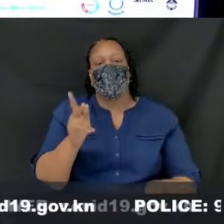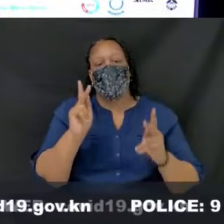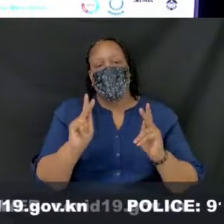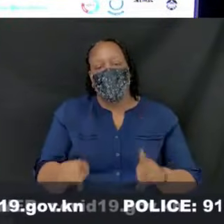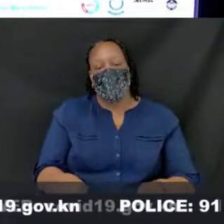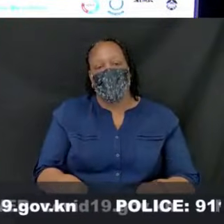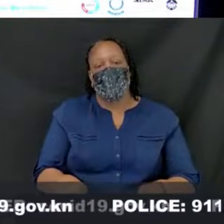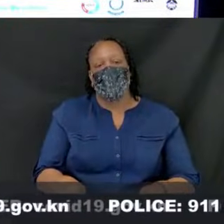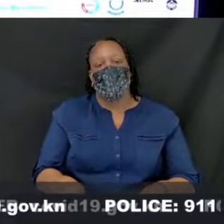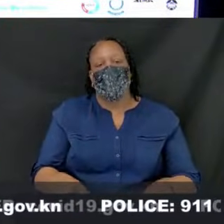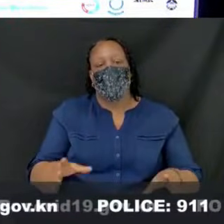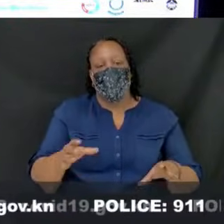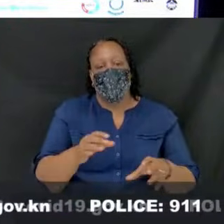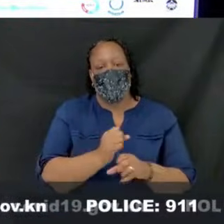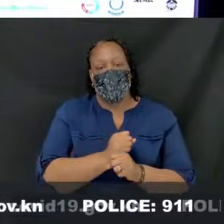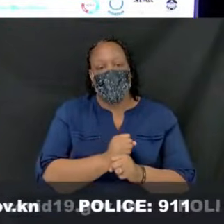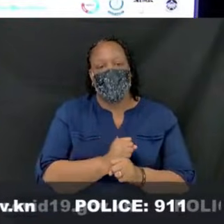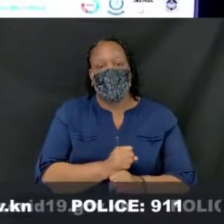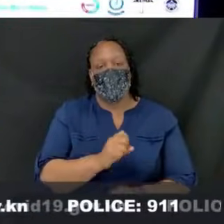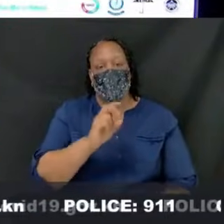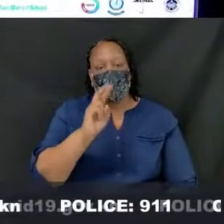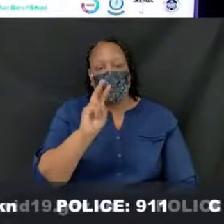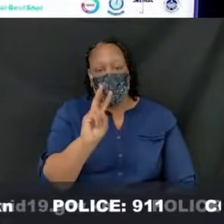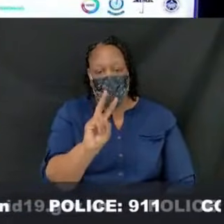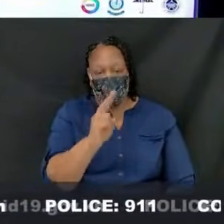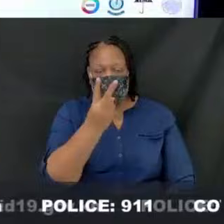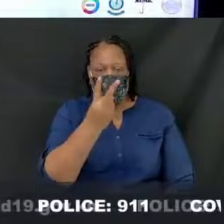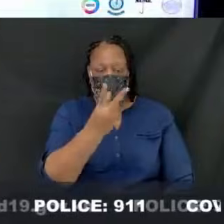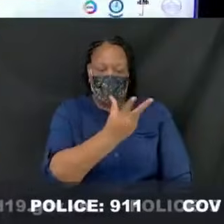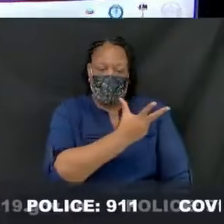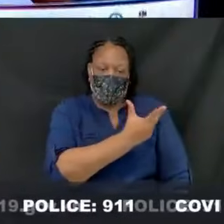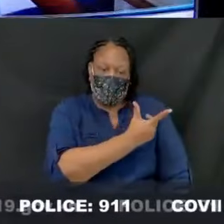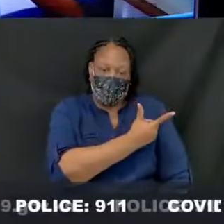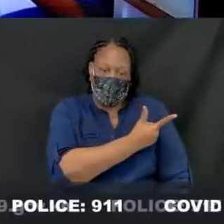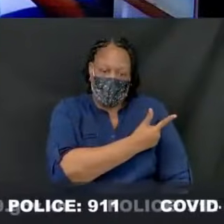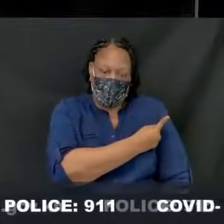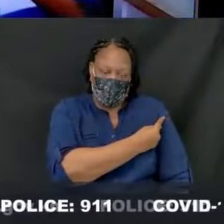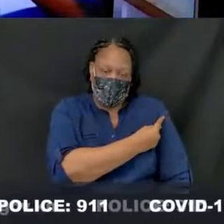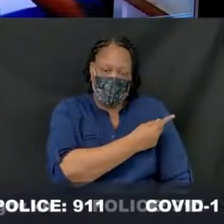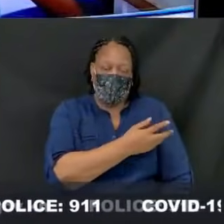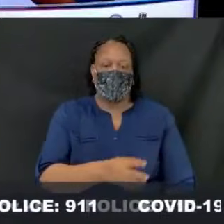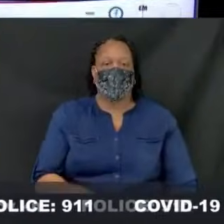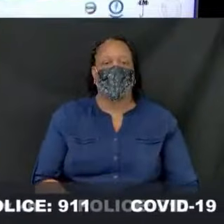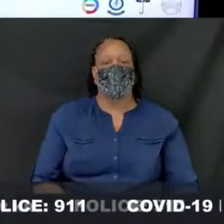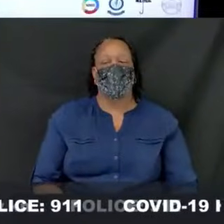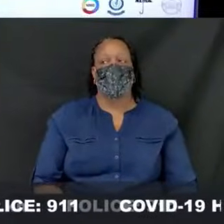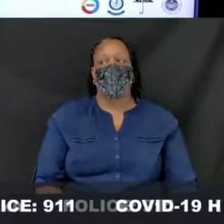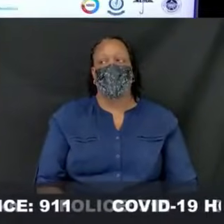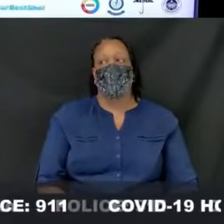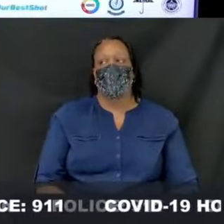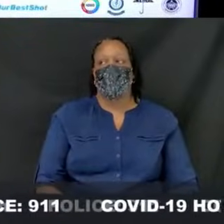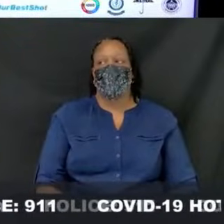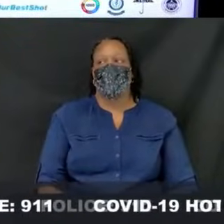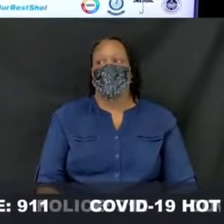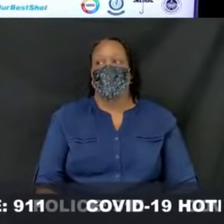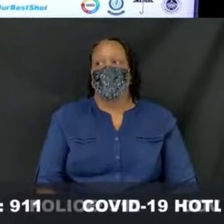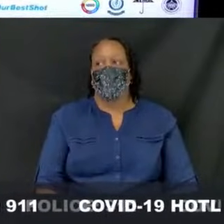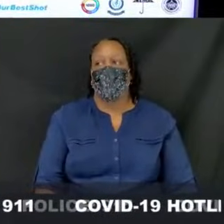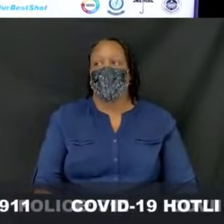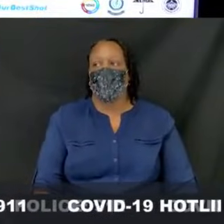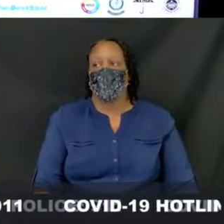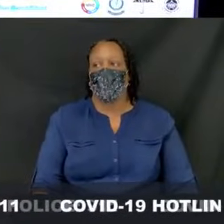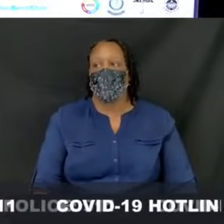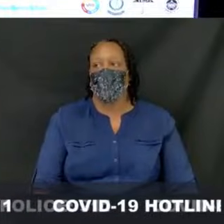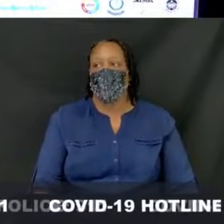target population being double dosed in terms of getting 2 doses of either the AstraZeneca and now that we have the Pfizer coming